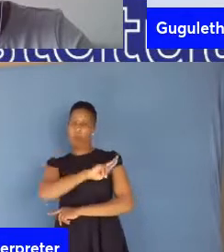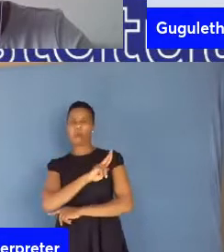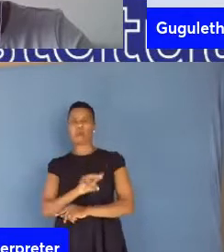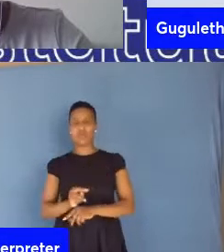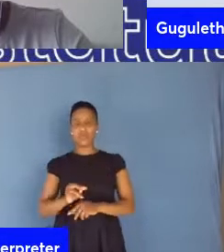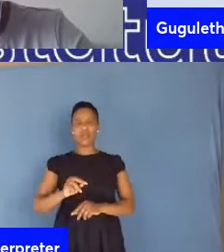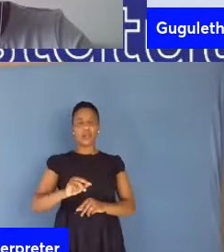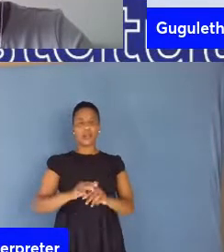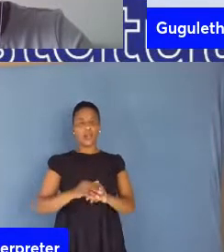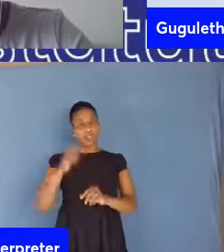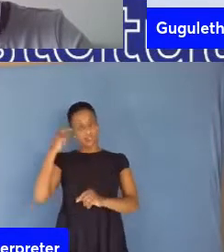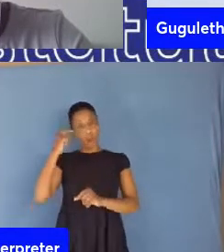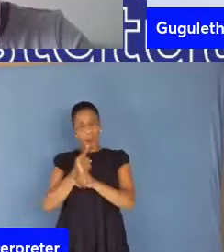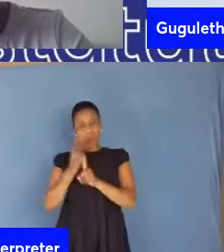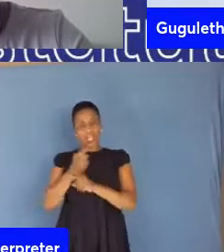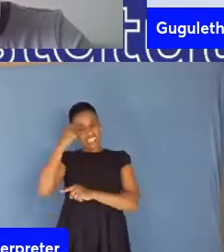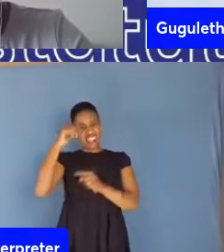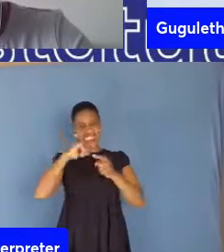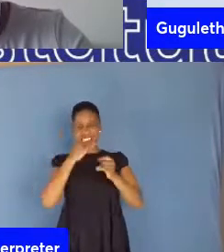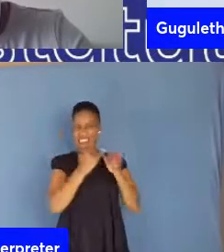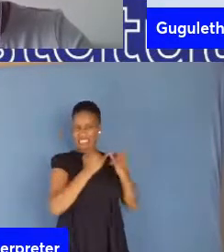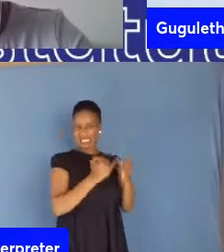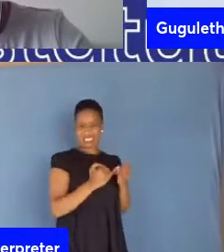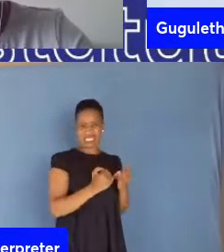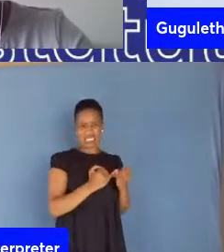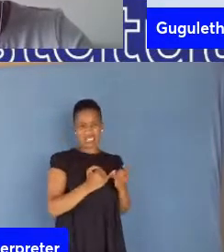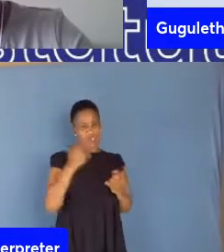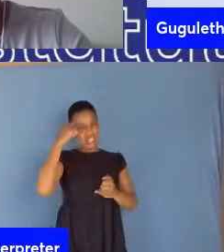about sex in relation to pleasing your